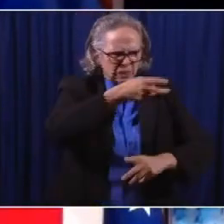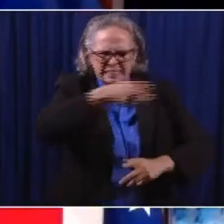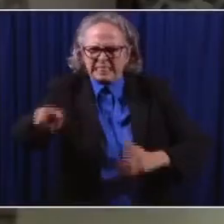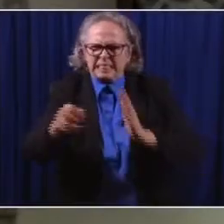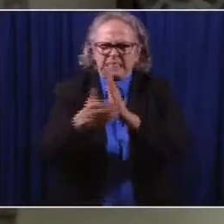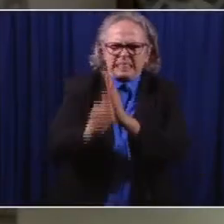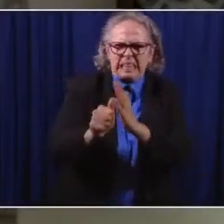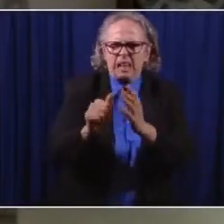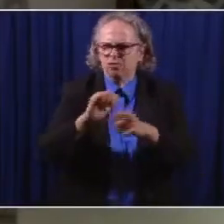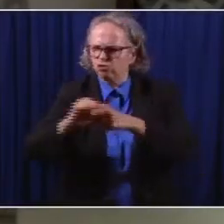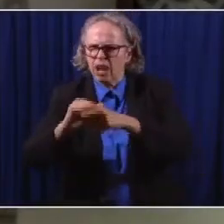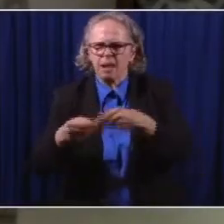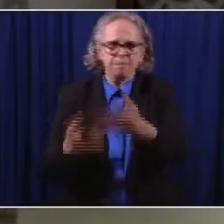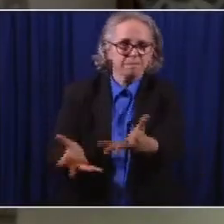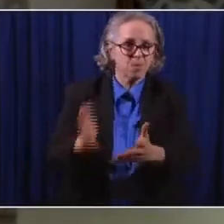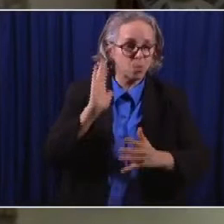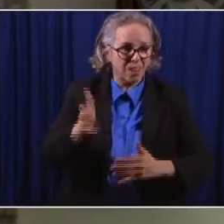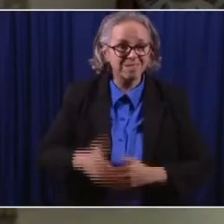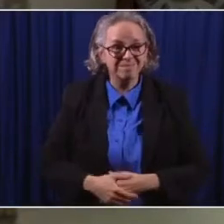Thanks, Joe.